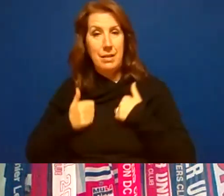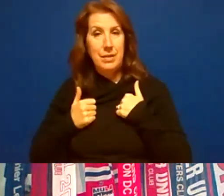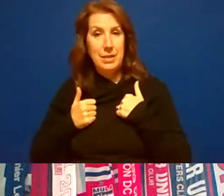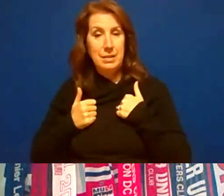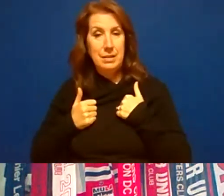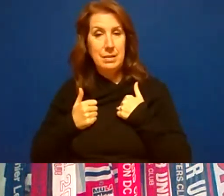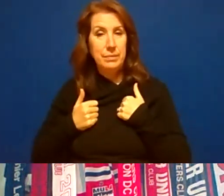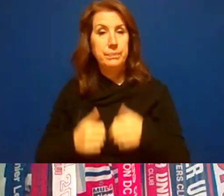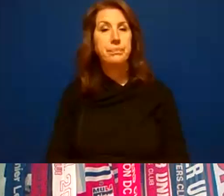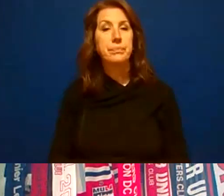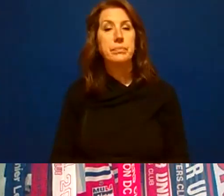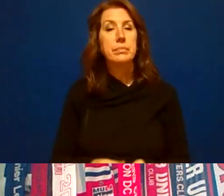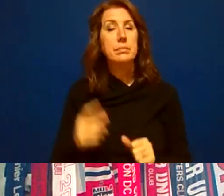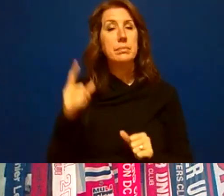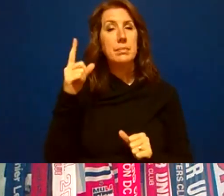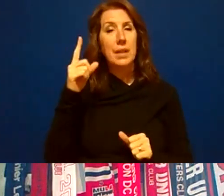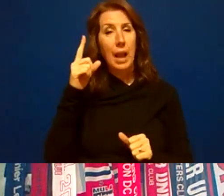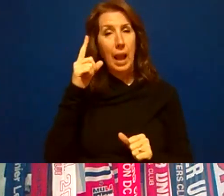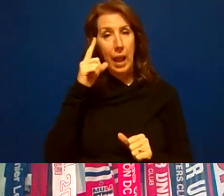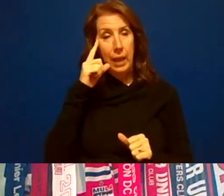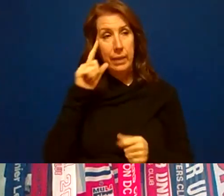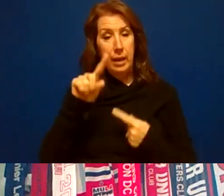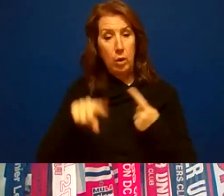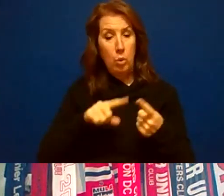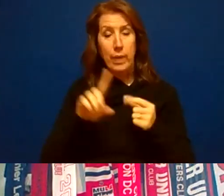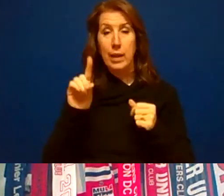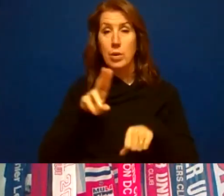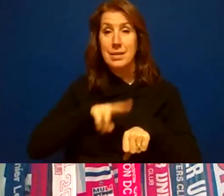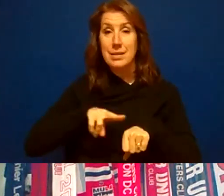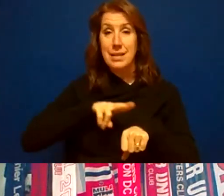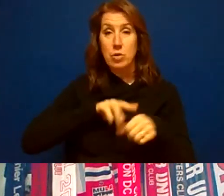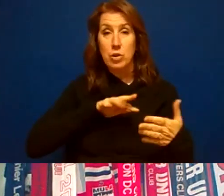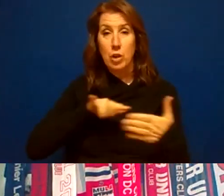have been, to some extent, when they do these national studies, trying to get to the bottom